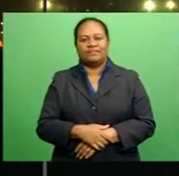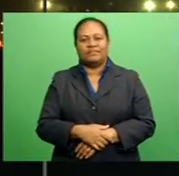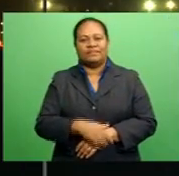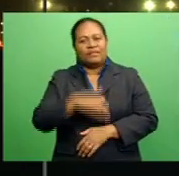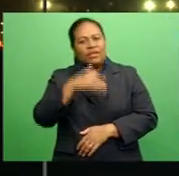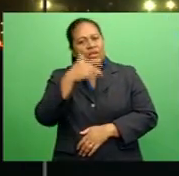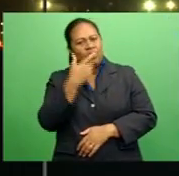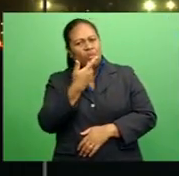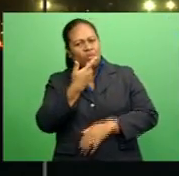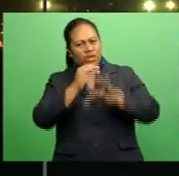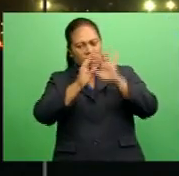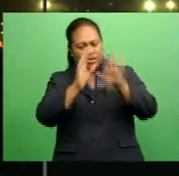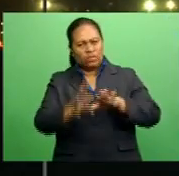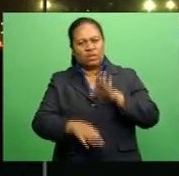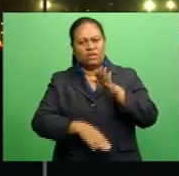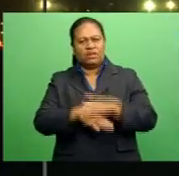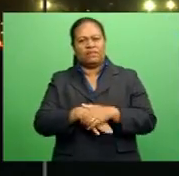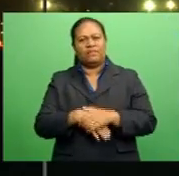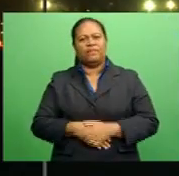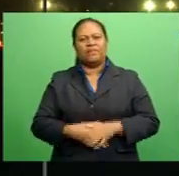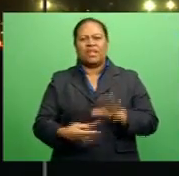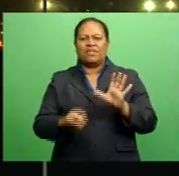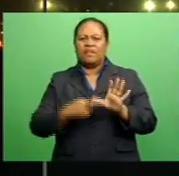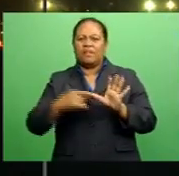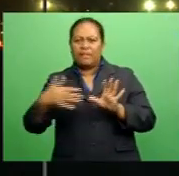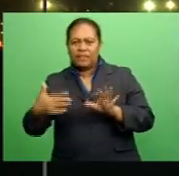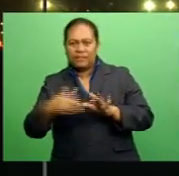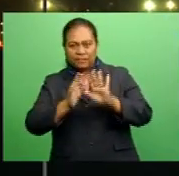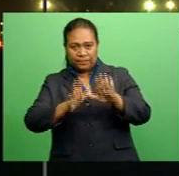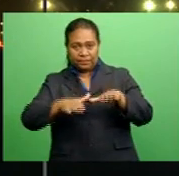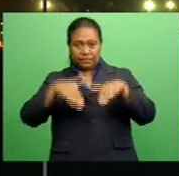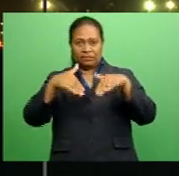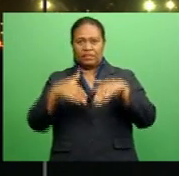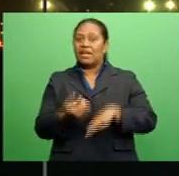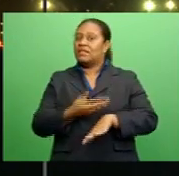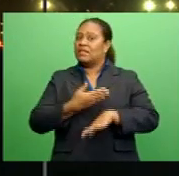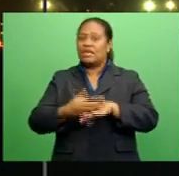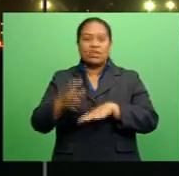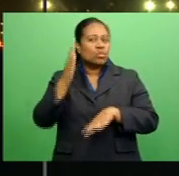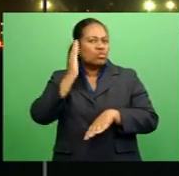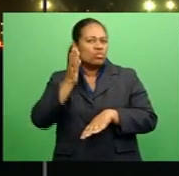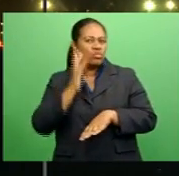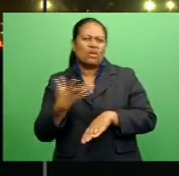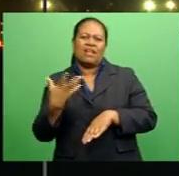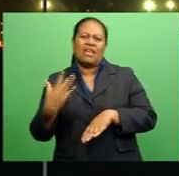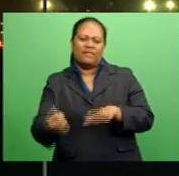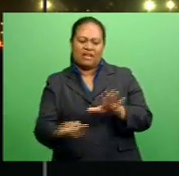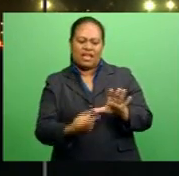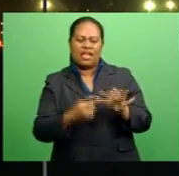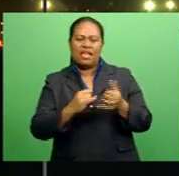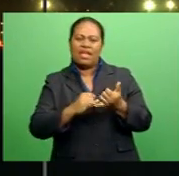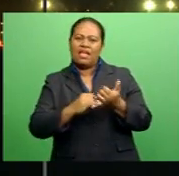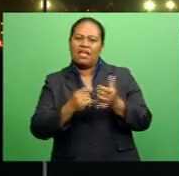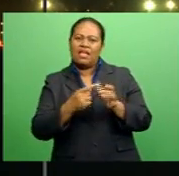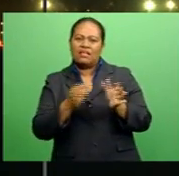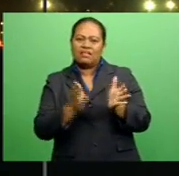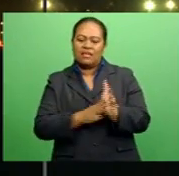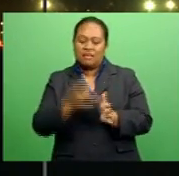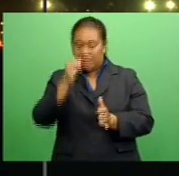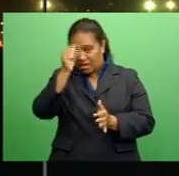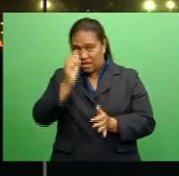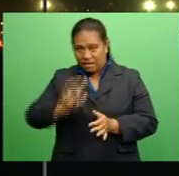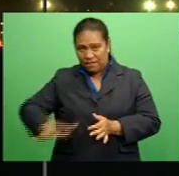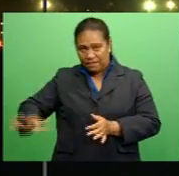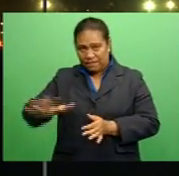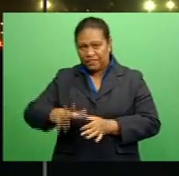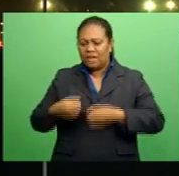In the world of the weird and the wonderful, the Akshar Forum is a model school located in Assam, India that provides students with tuition